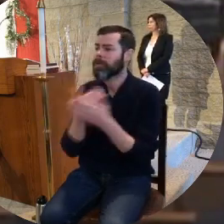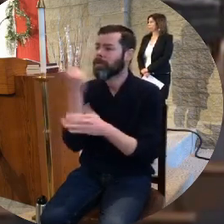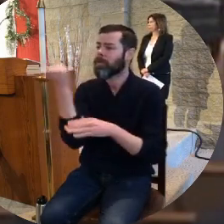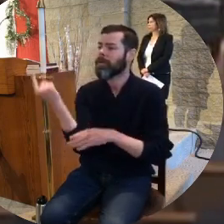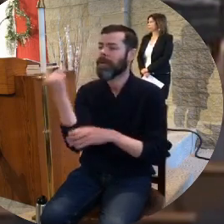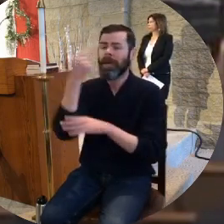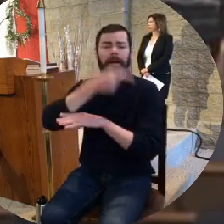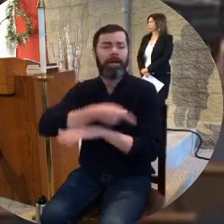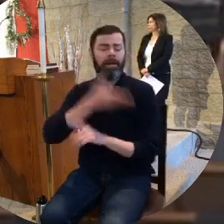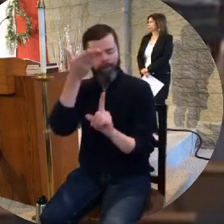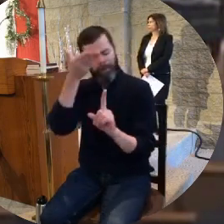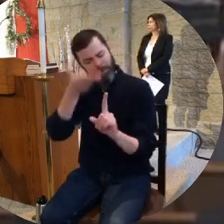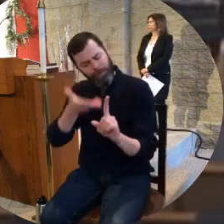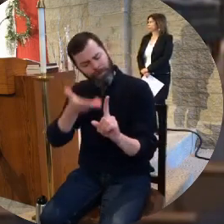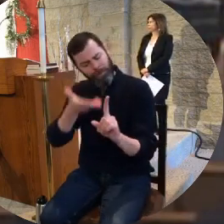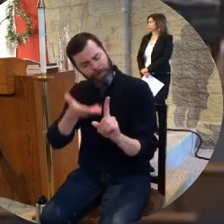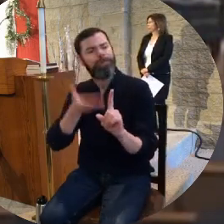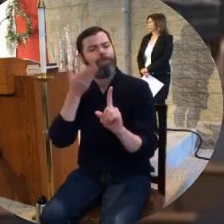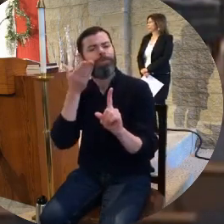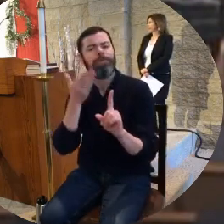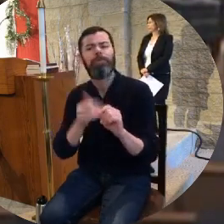New day for you.